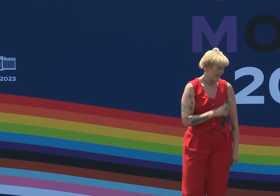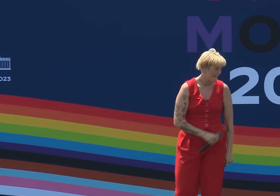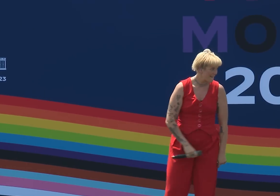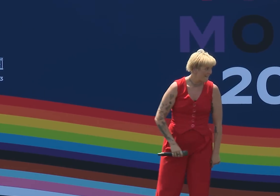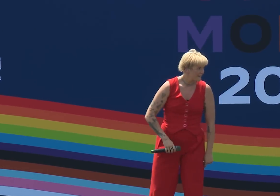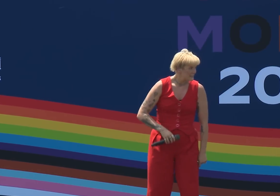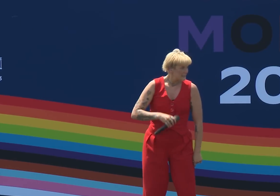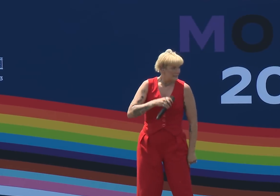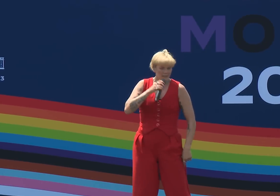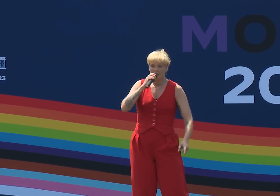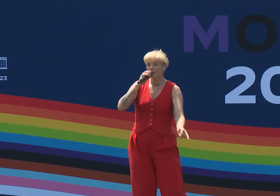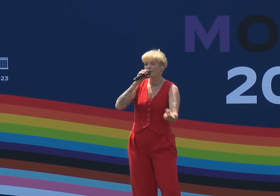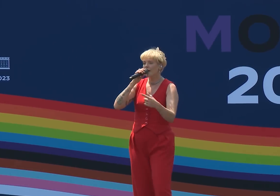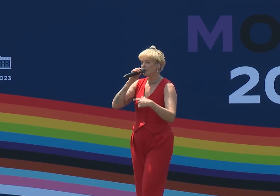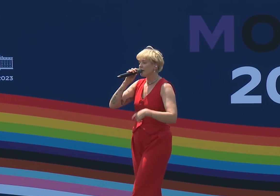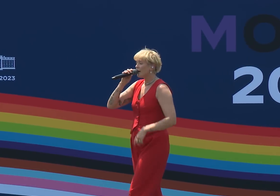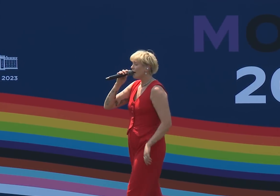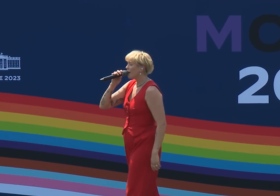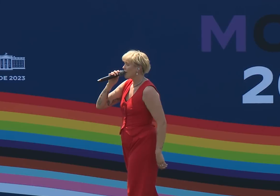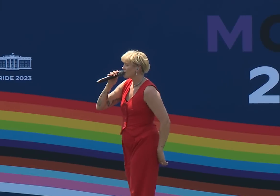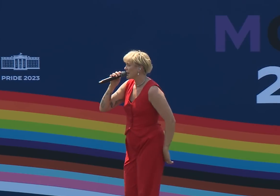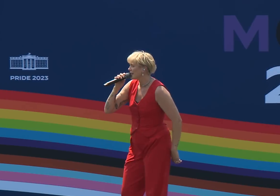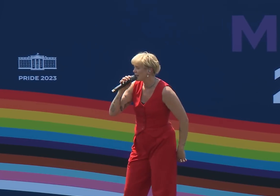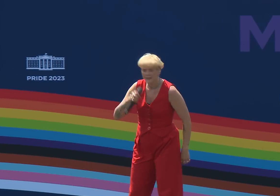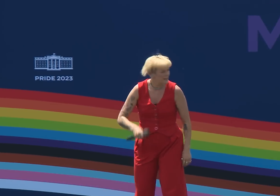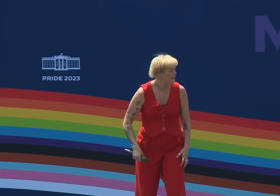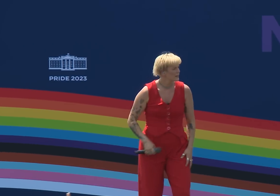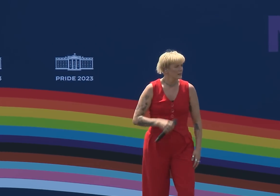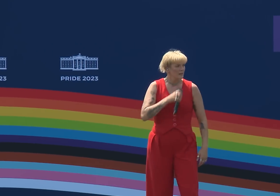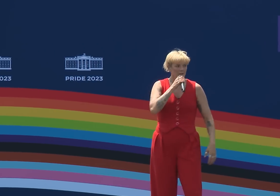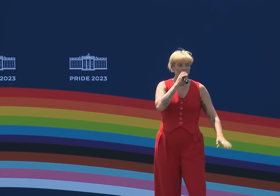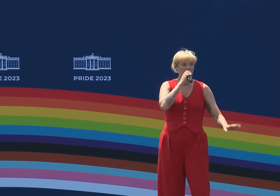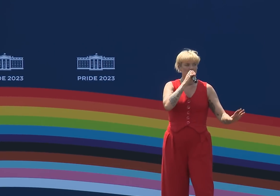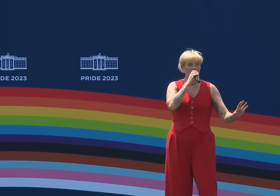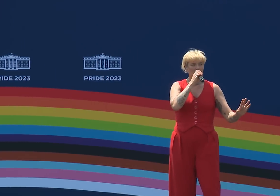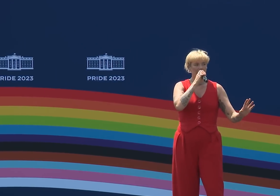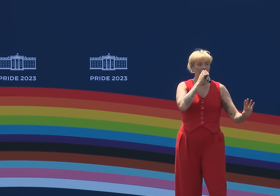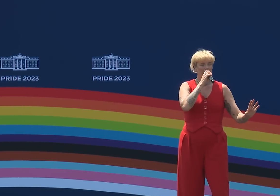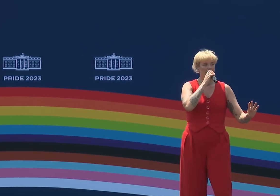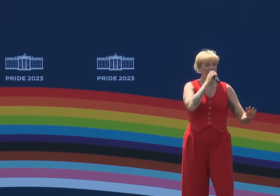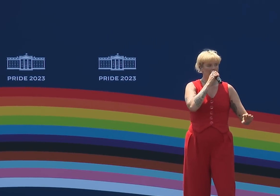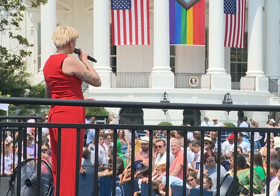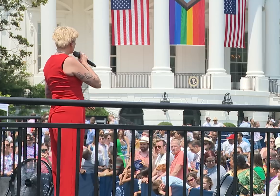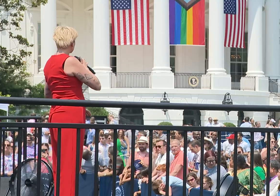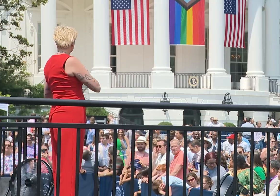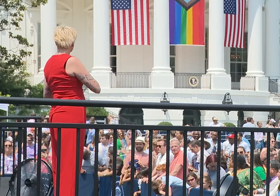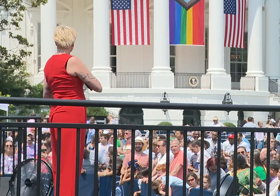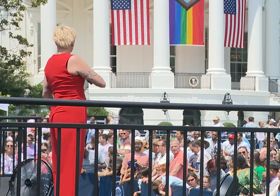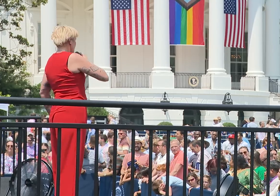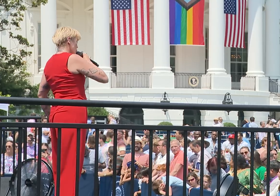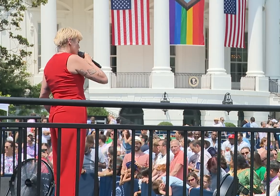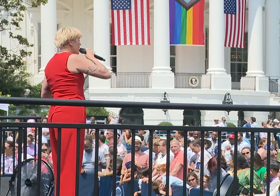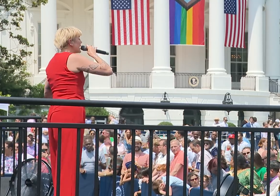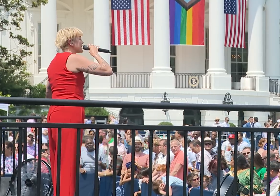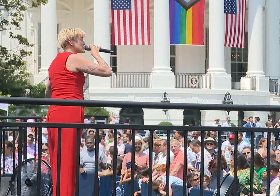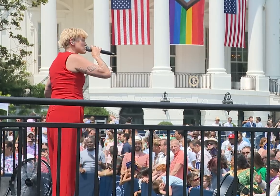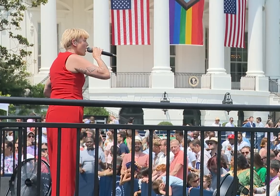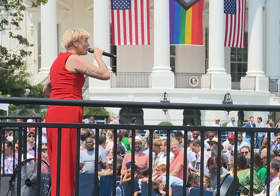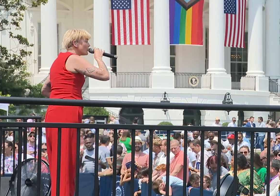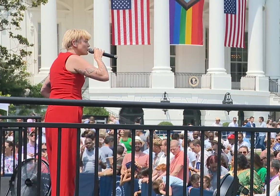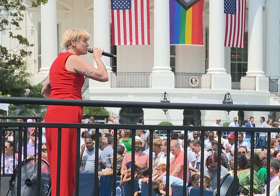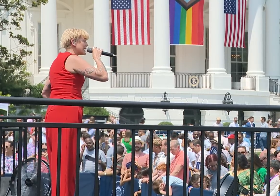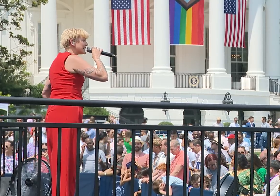fitting. You don't know me. You don't get it. You